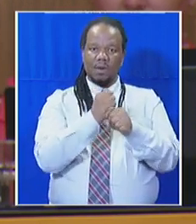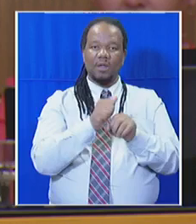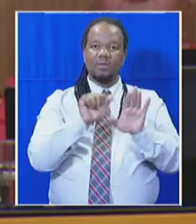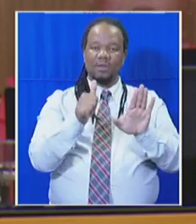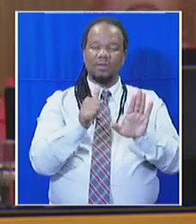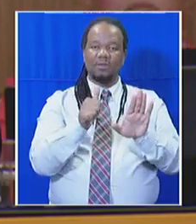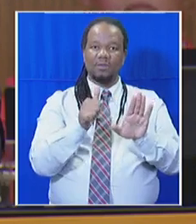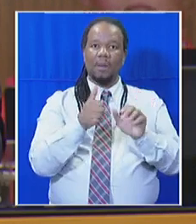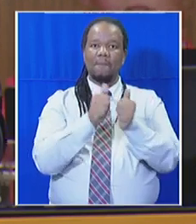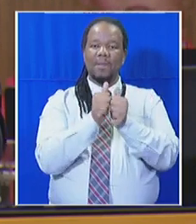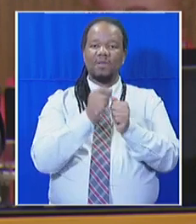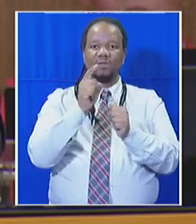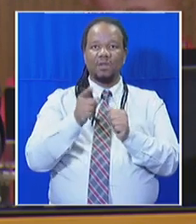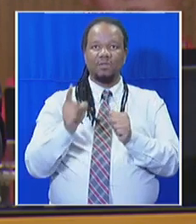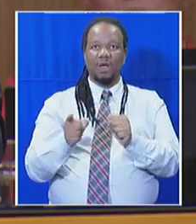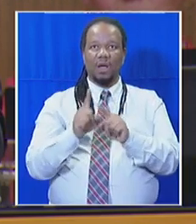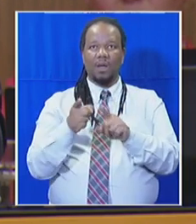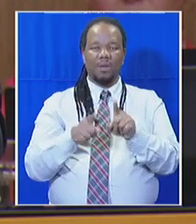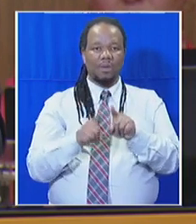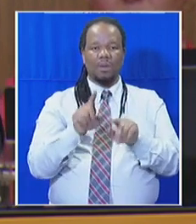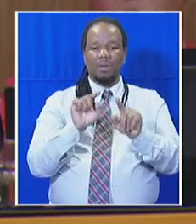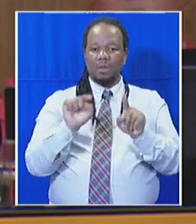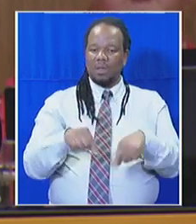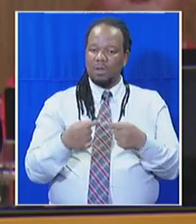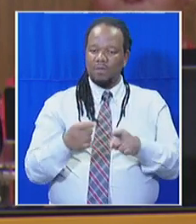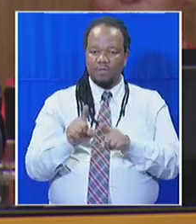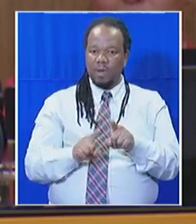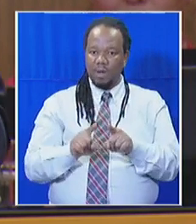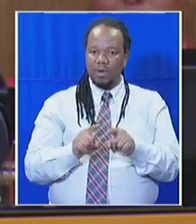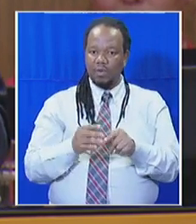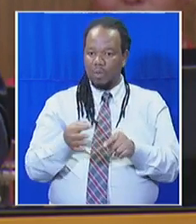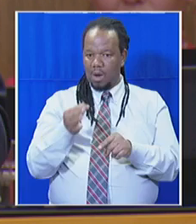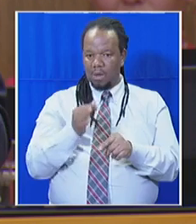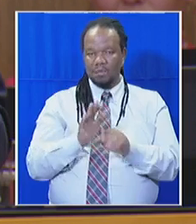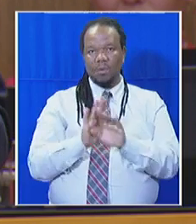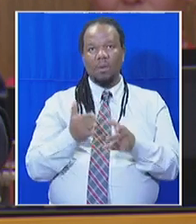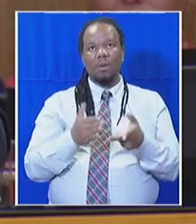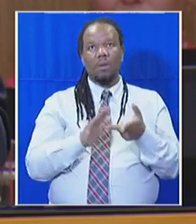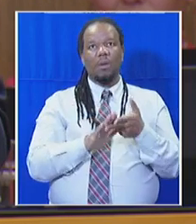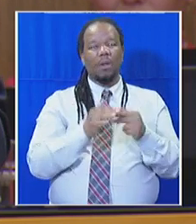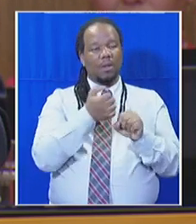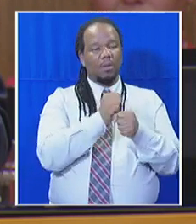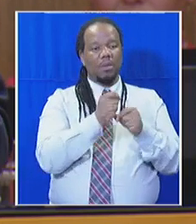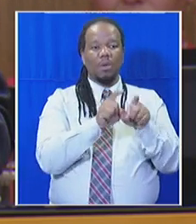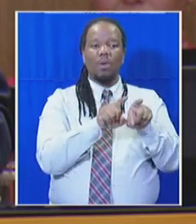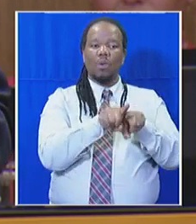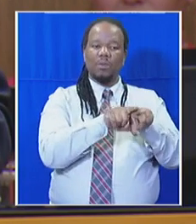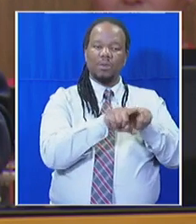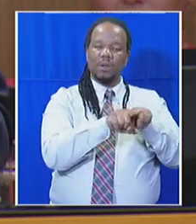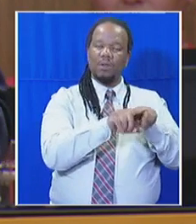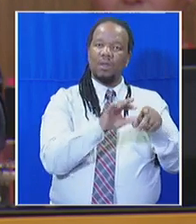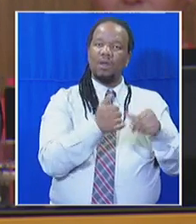teachers could answer a grade 6 maths question correctly. But we still don't have teacher competency tests because SATU doesn't want